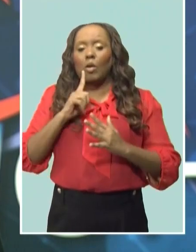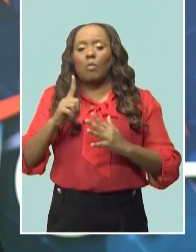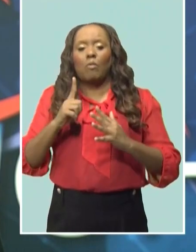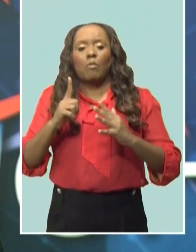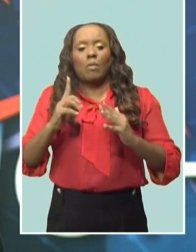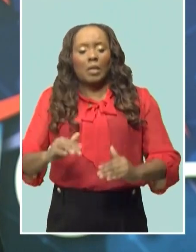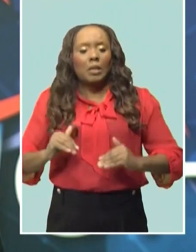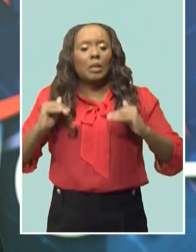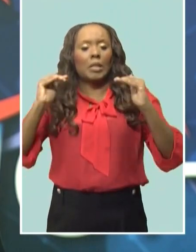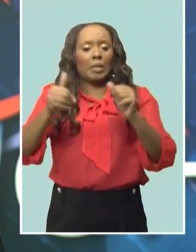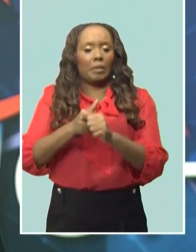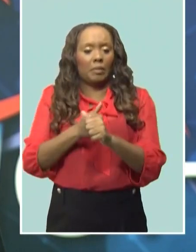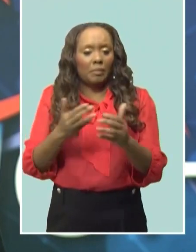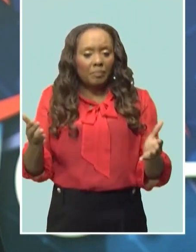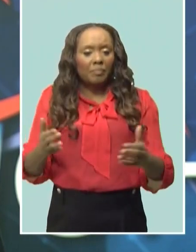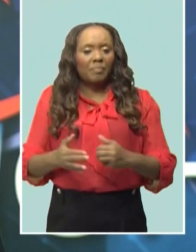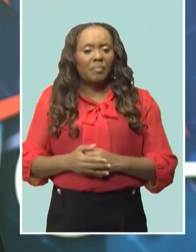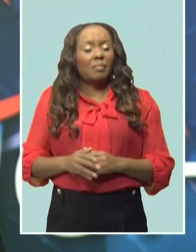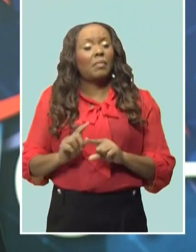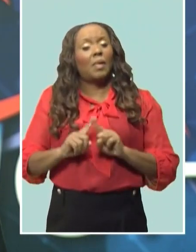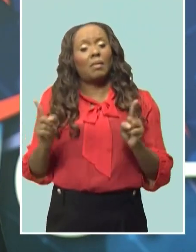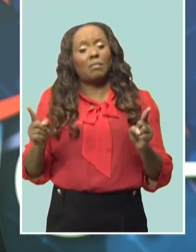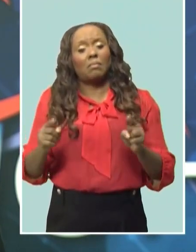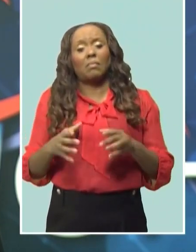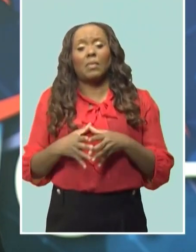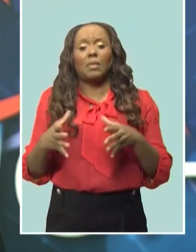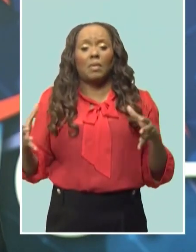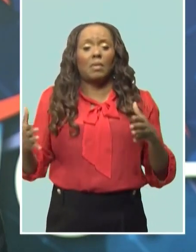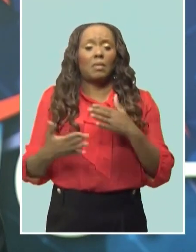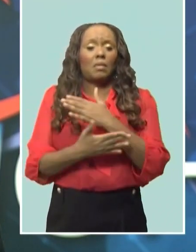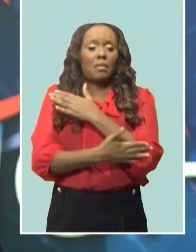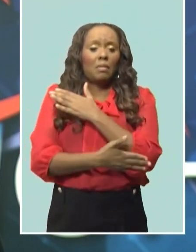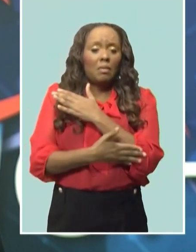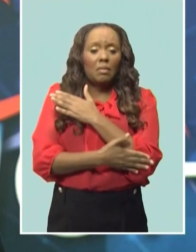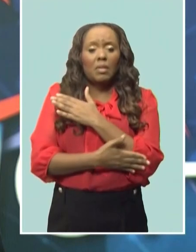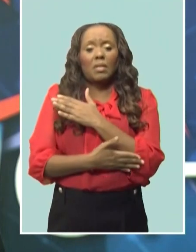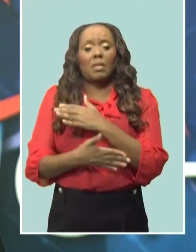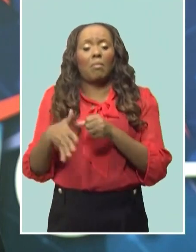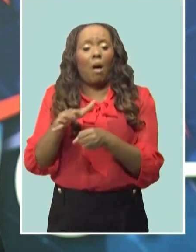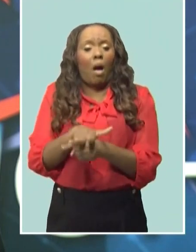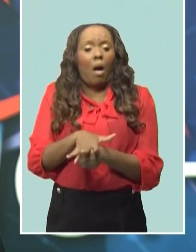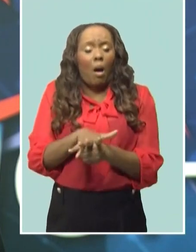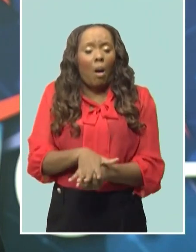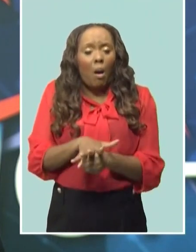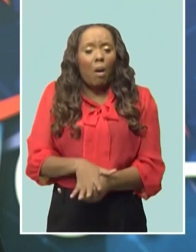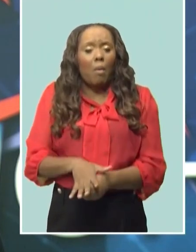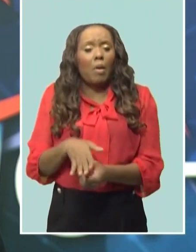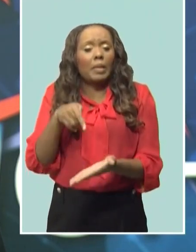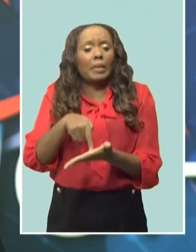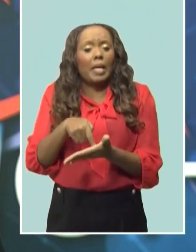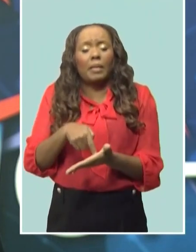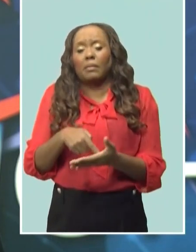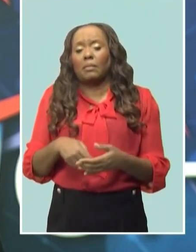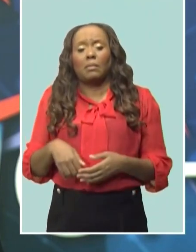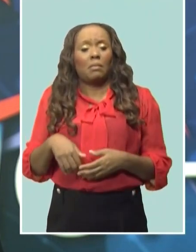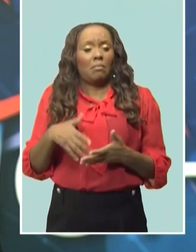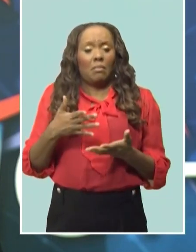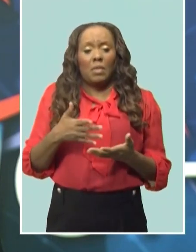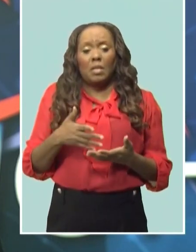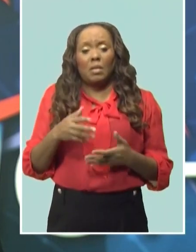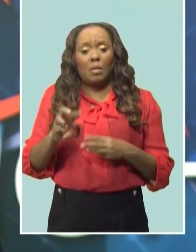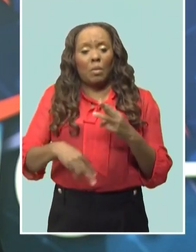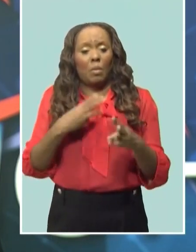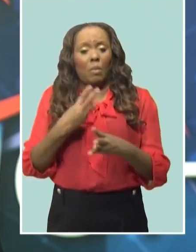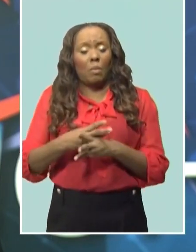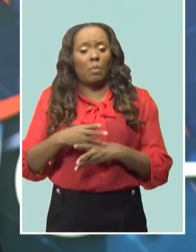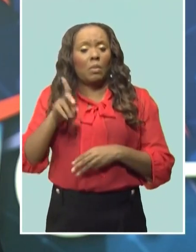developing nations burdened by debt and limited fiscal space, this resurgence is a distant horizon. She suggests the world is in need